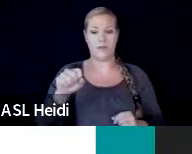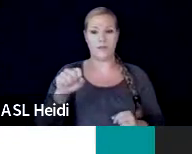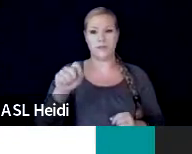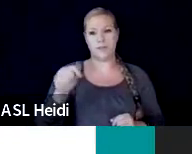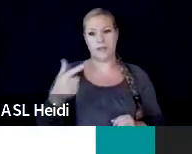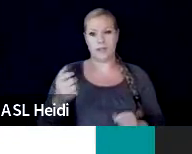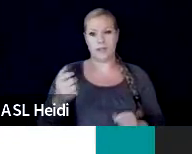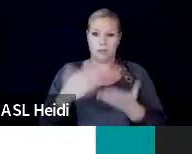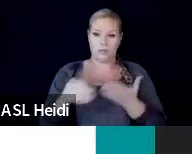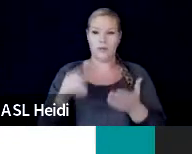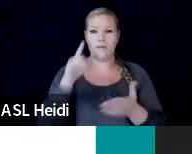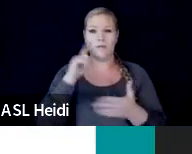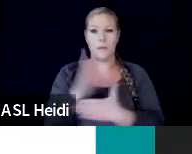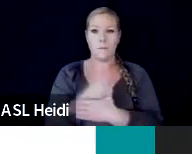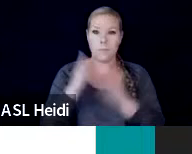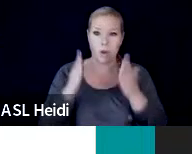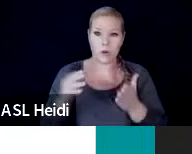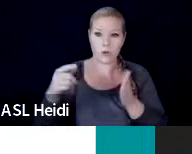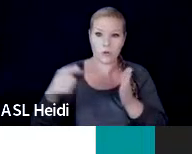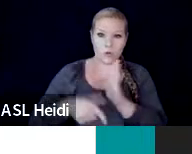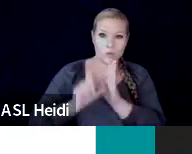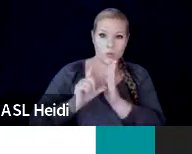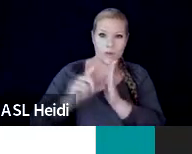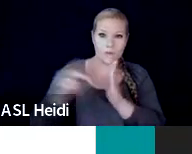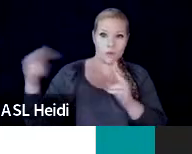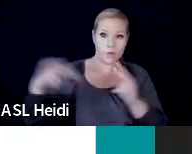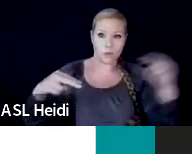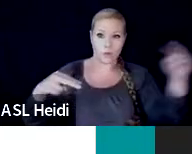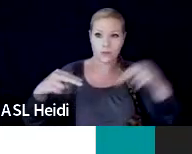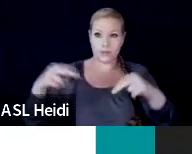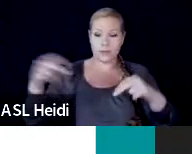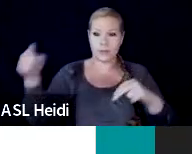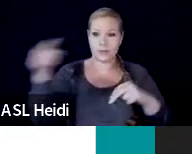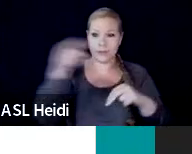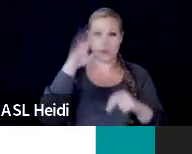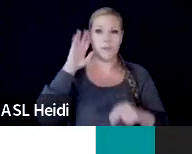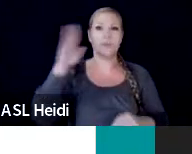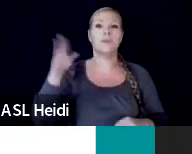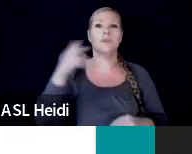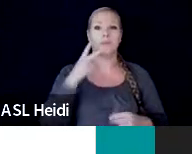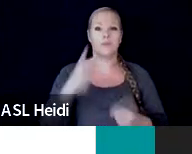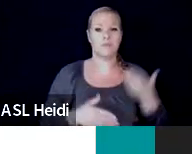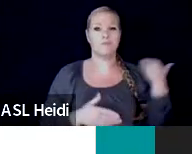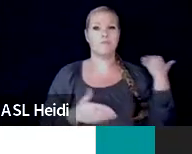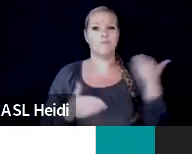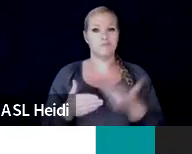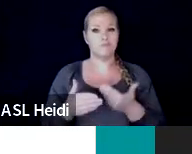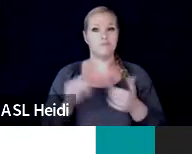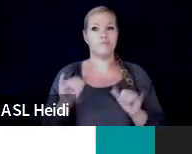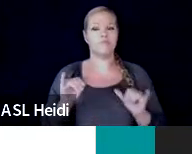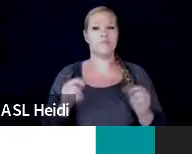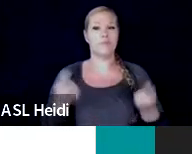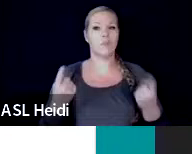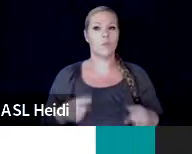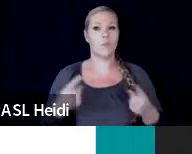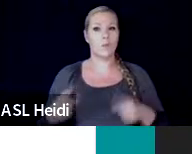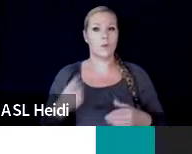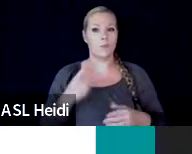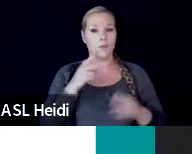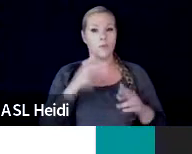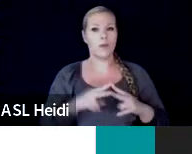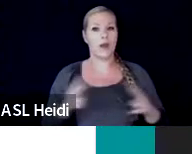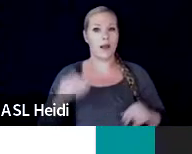partner review, and you guys will see some of the high level outputs of these technical reports, so you can understand as